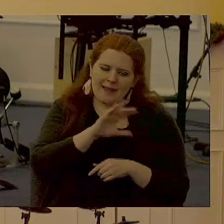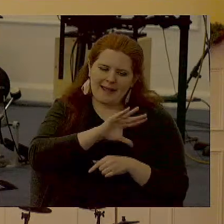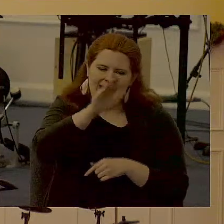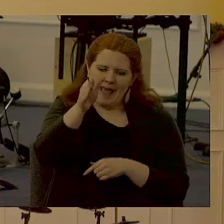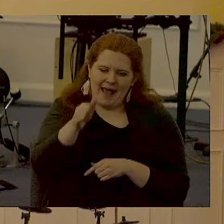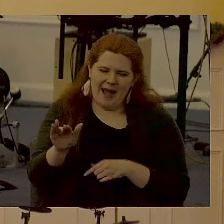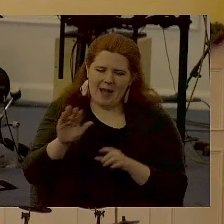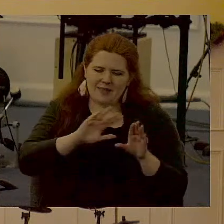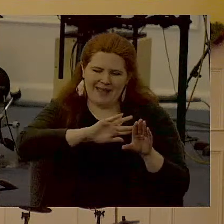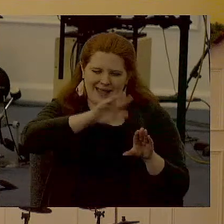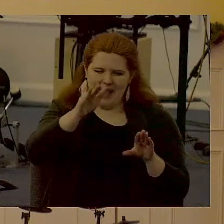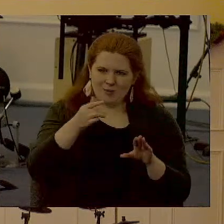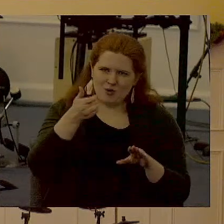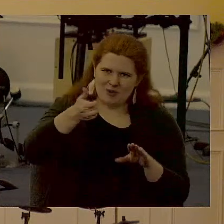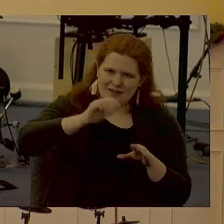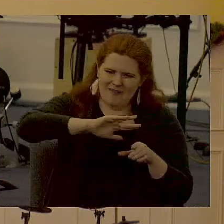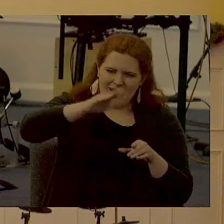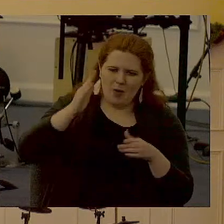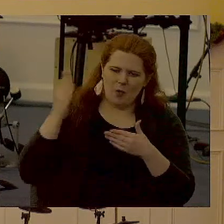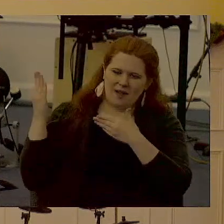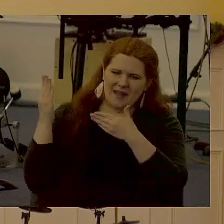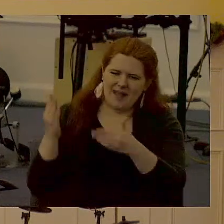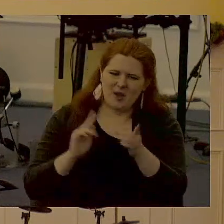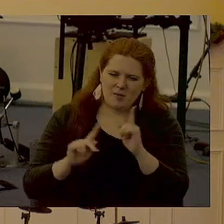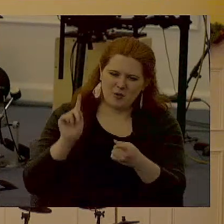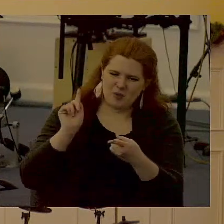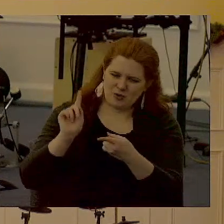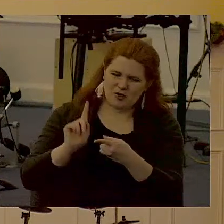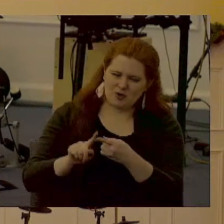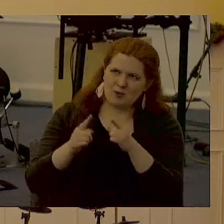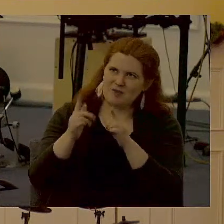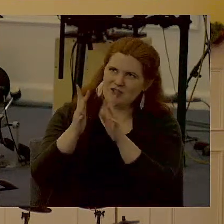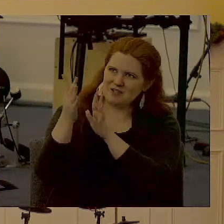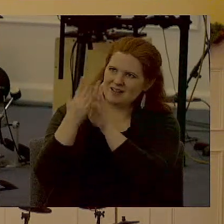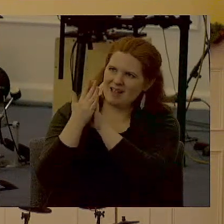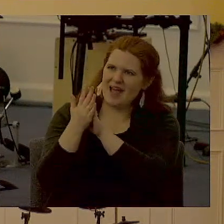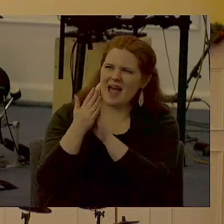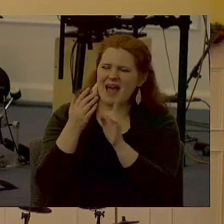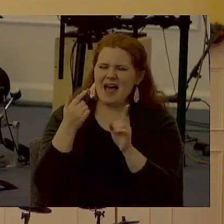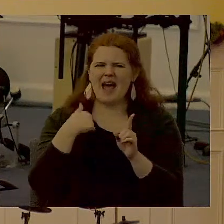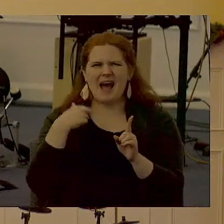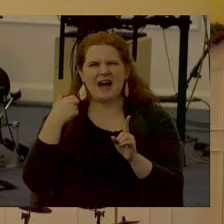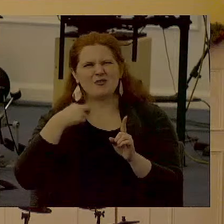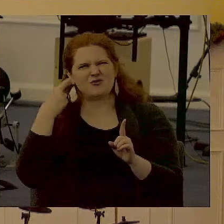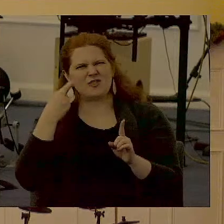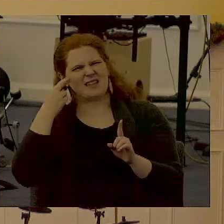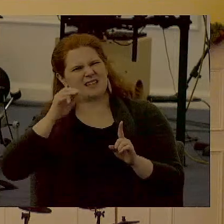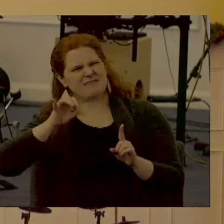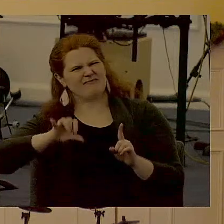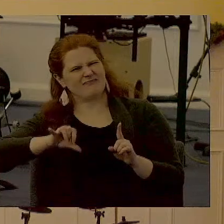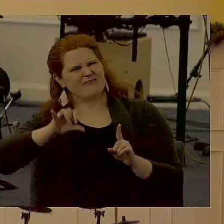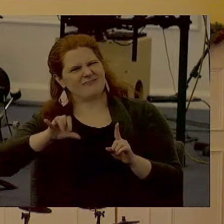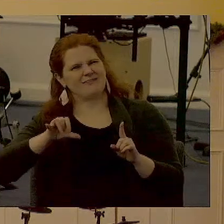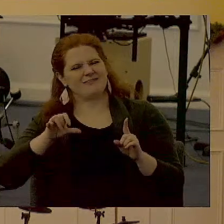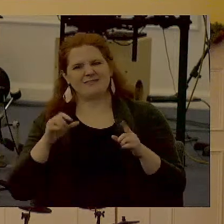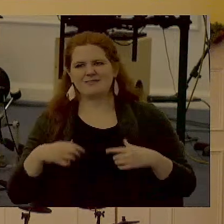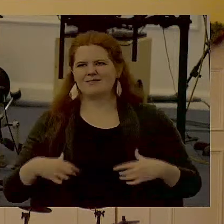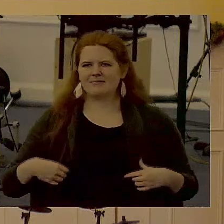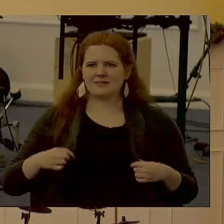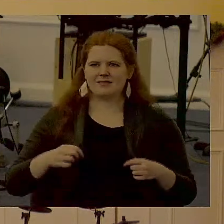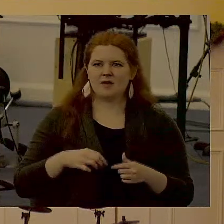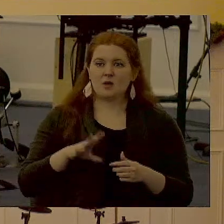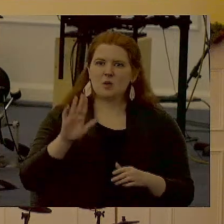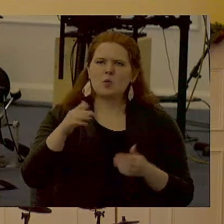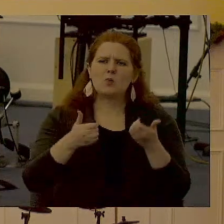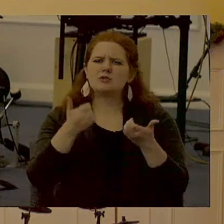camel that will carry people to the presence of Jesus. And I realized kind of early on that which would